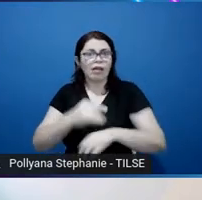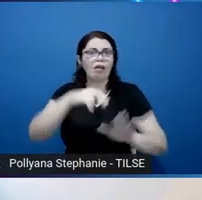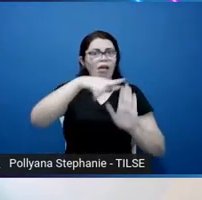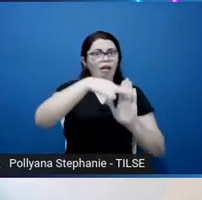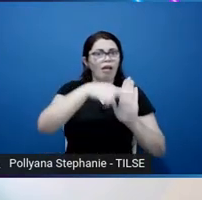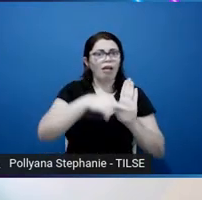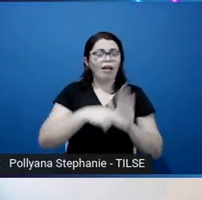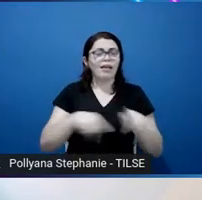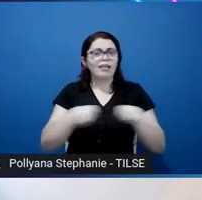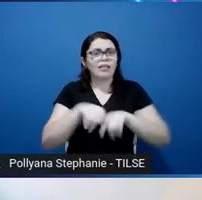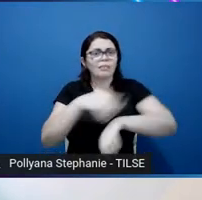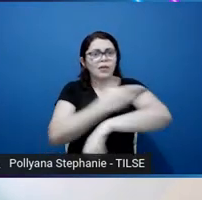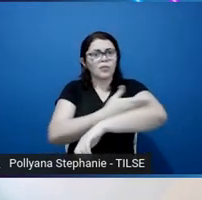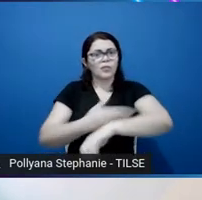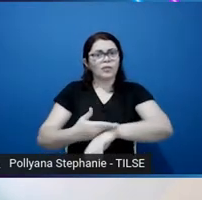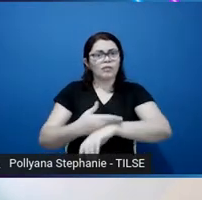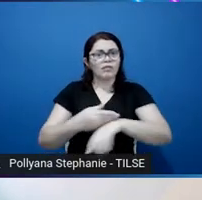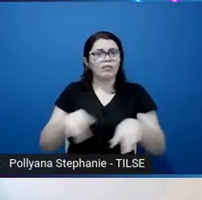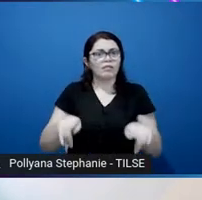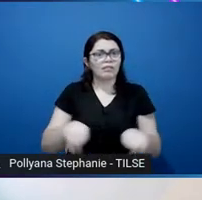and specifically,